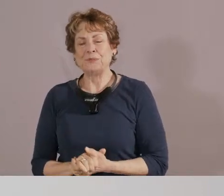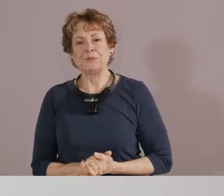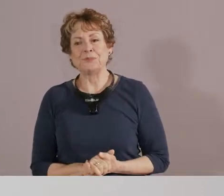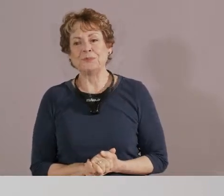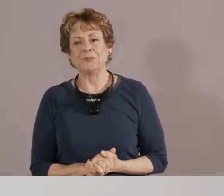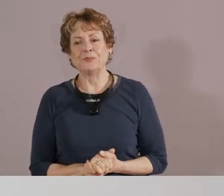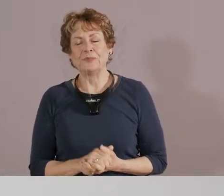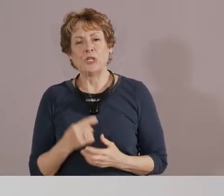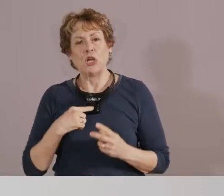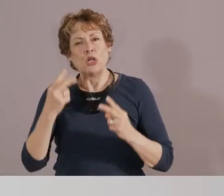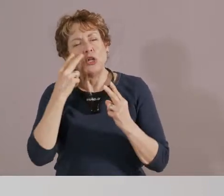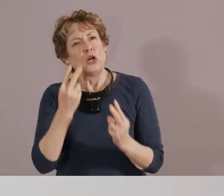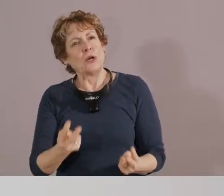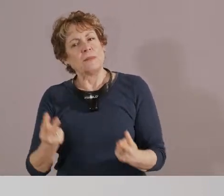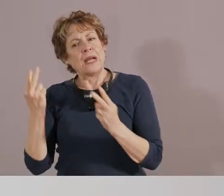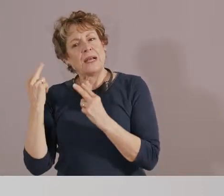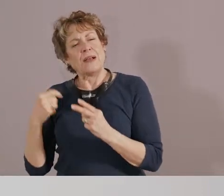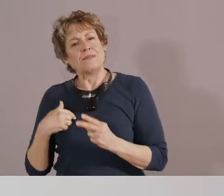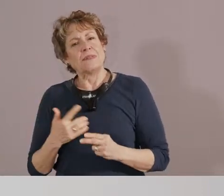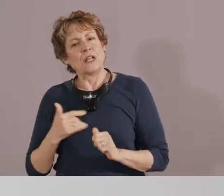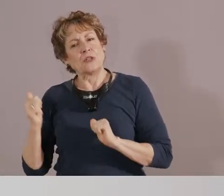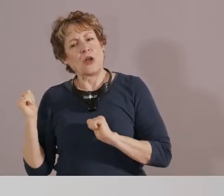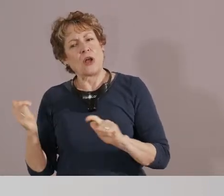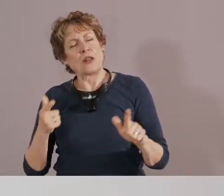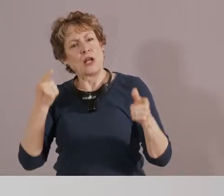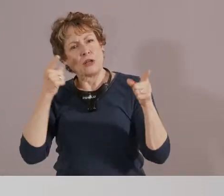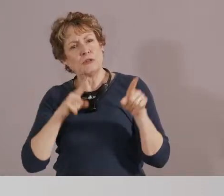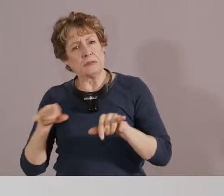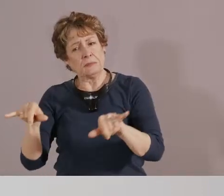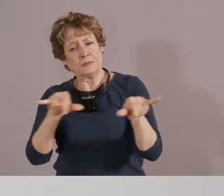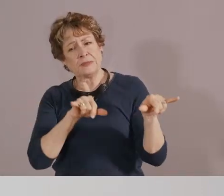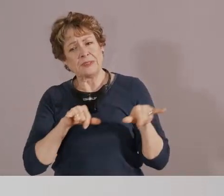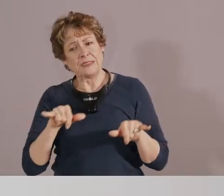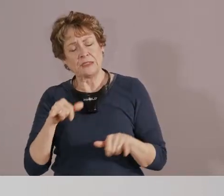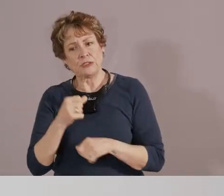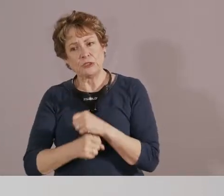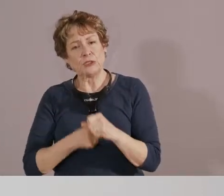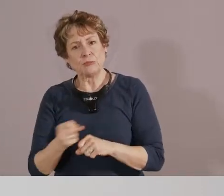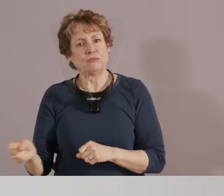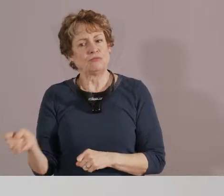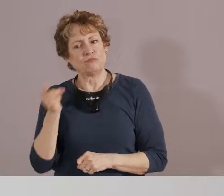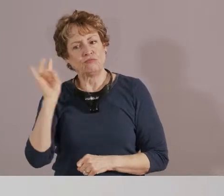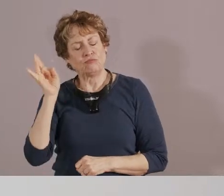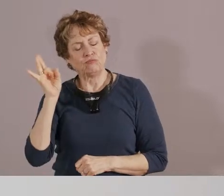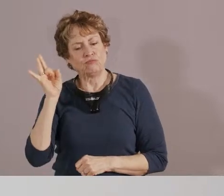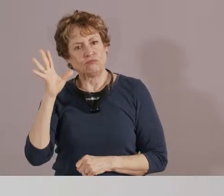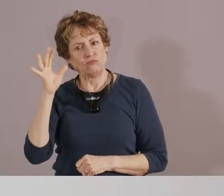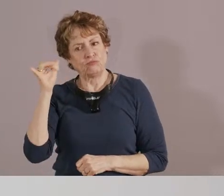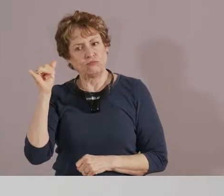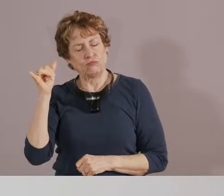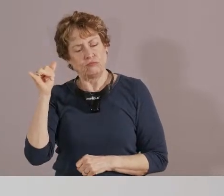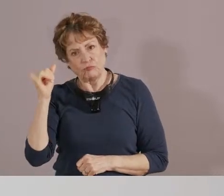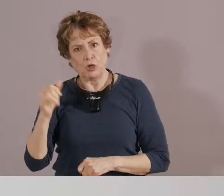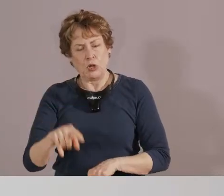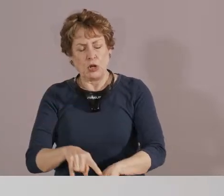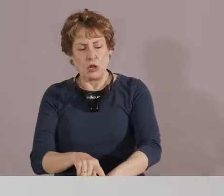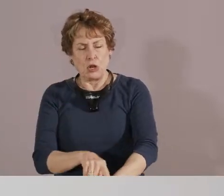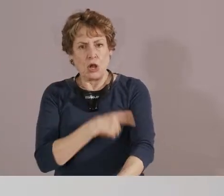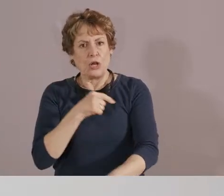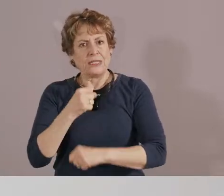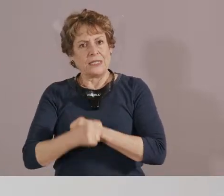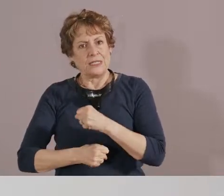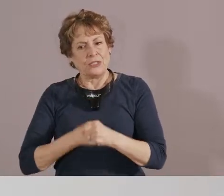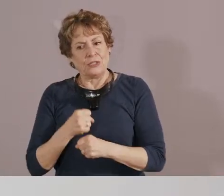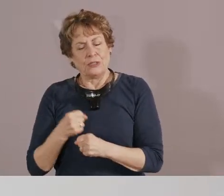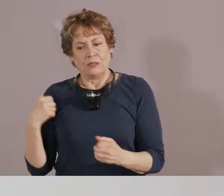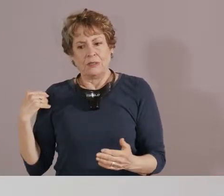everyone agrees, boy, it's been a long year. We activated our Health Emergency Operations Center on January 26th of